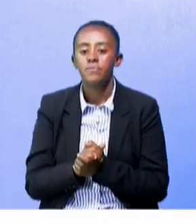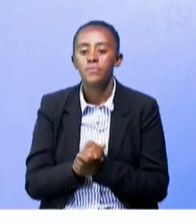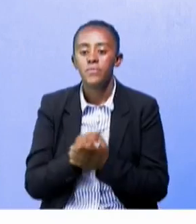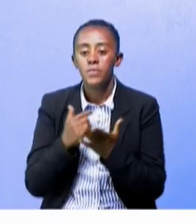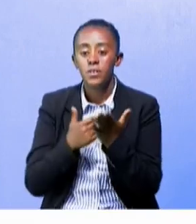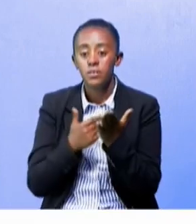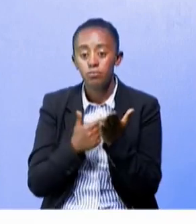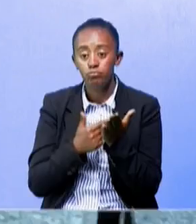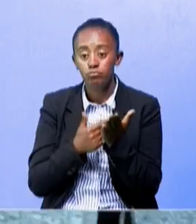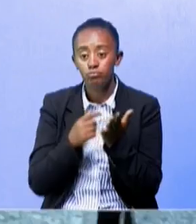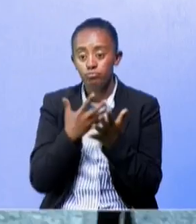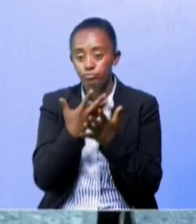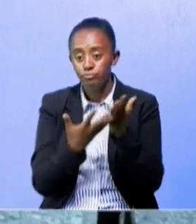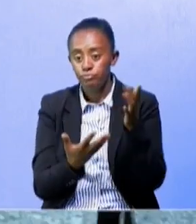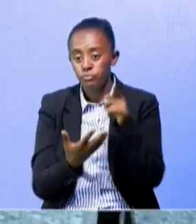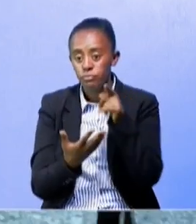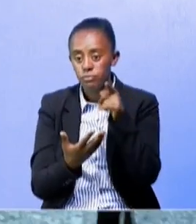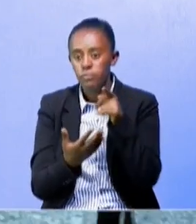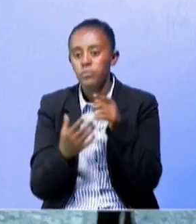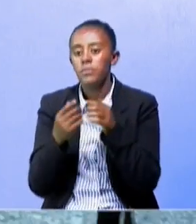are sample expressions.